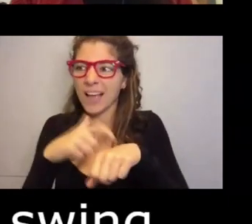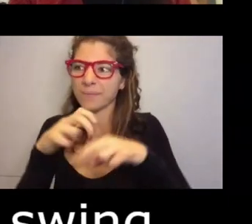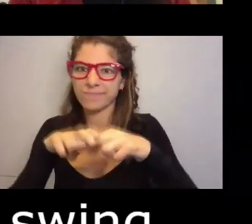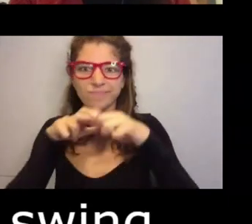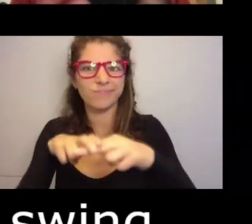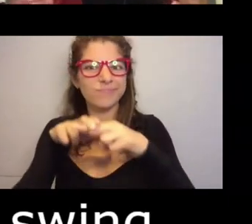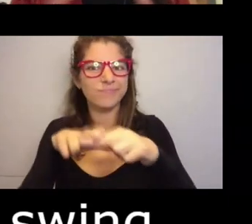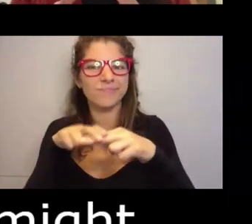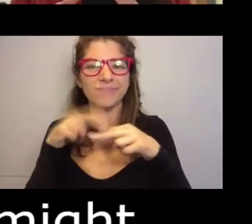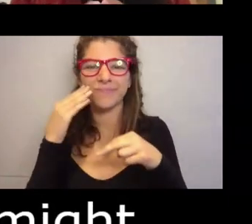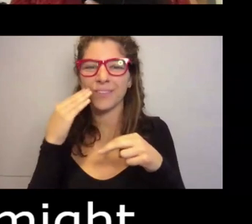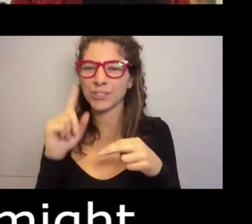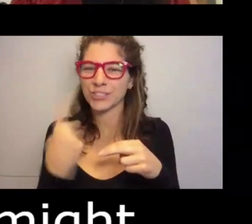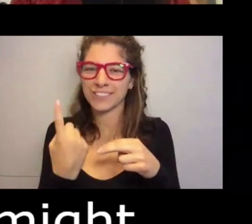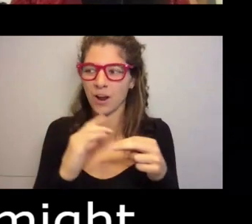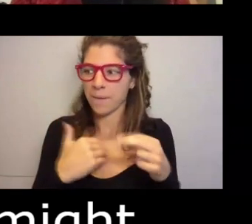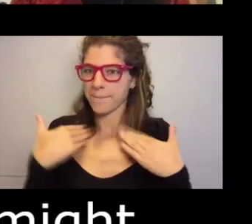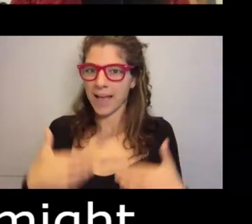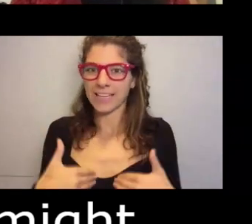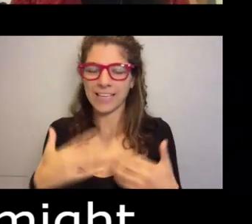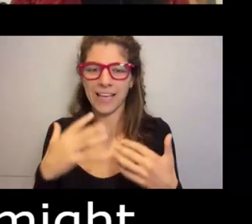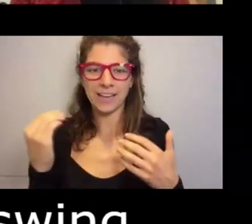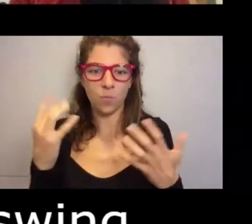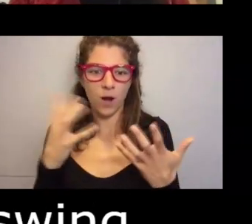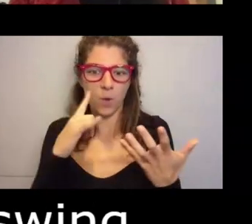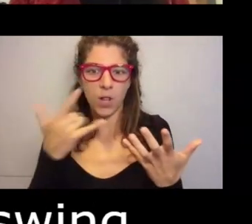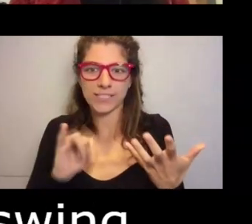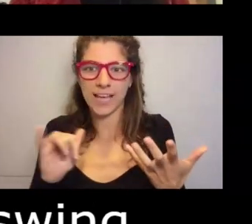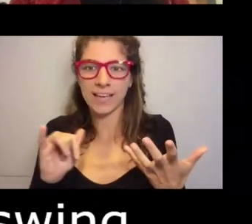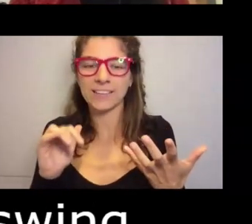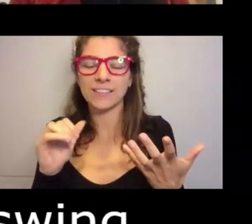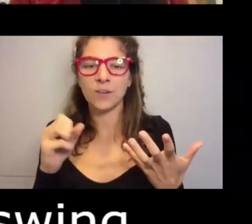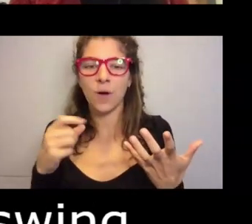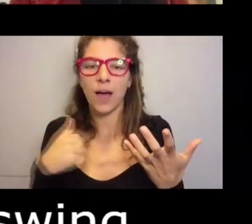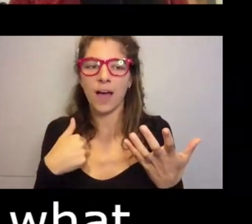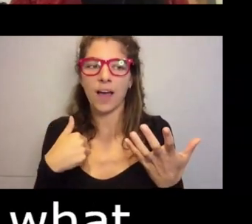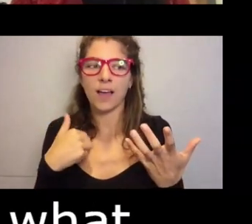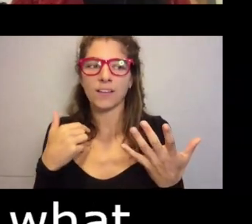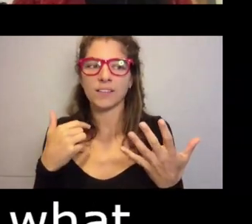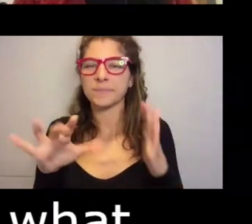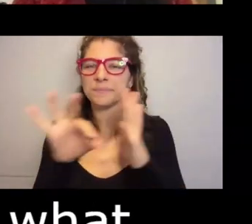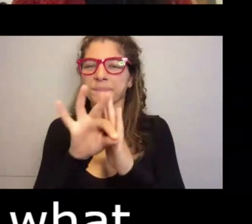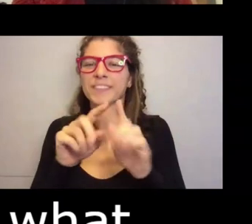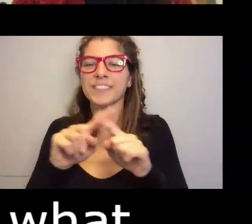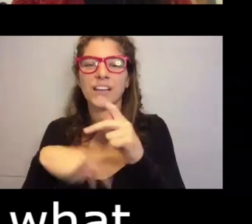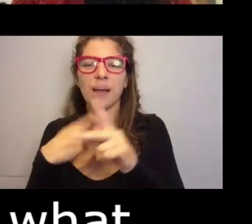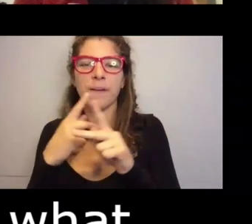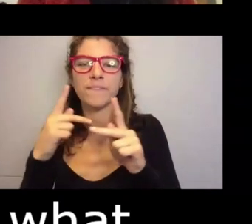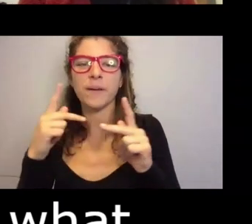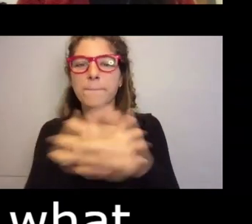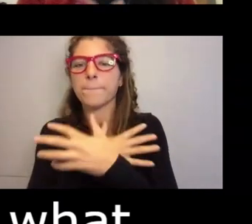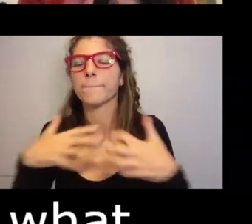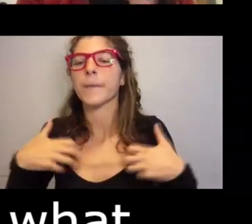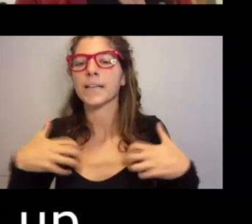swing, just given their body and what that was like. So I ended up going with a type of monkey bar